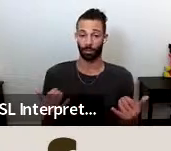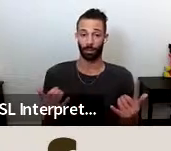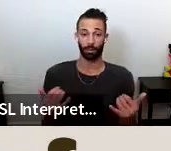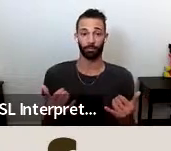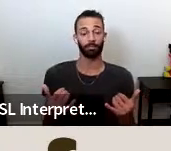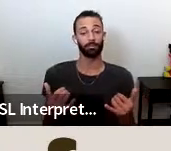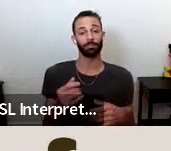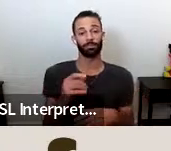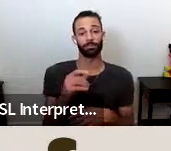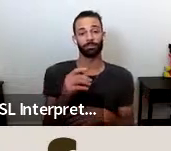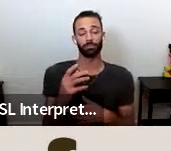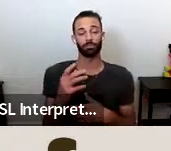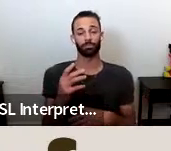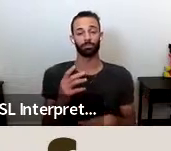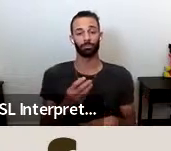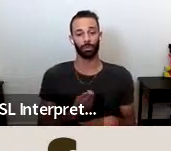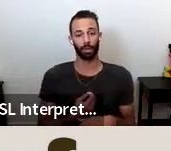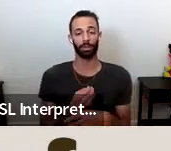Diaspora of Rejuvenation.